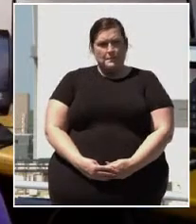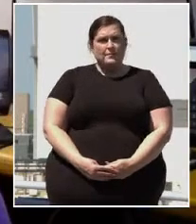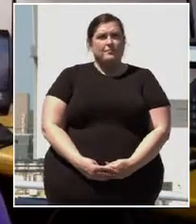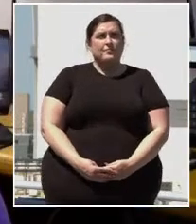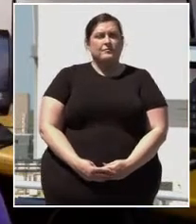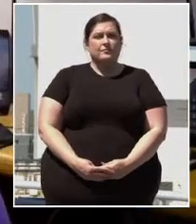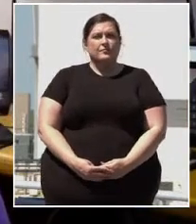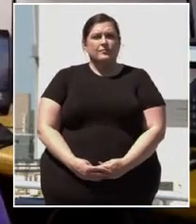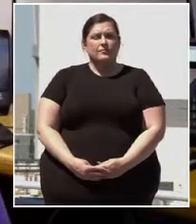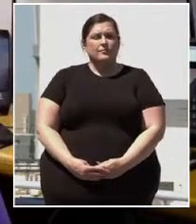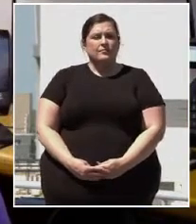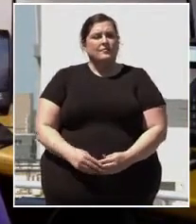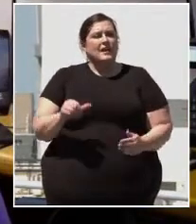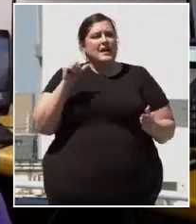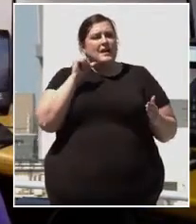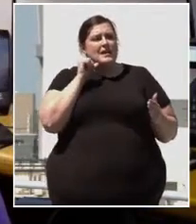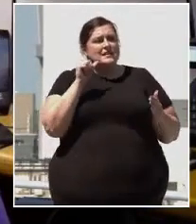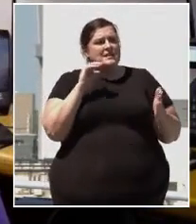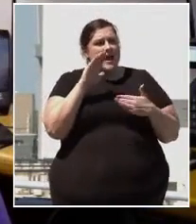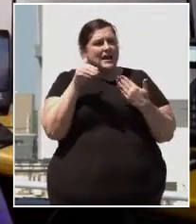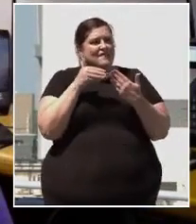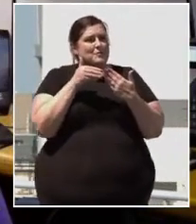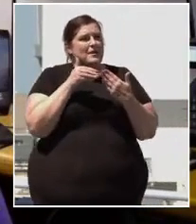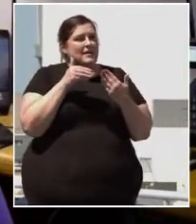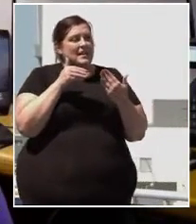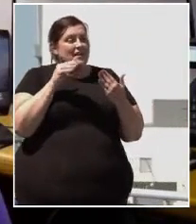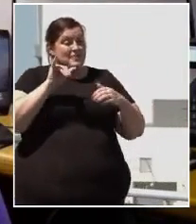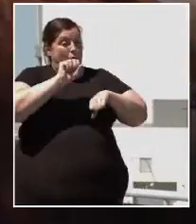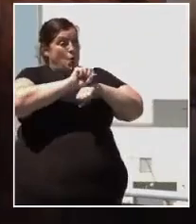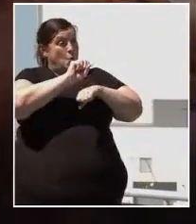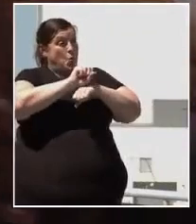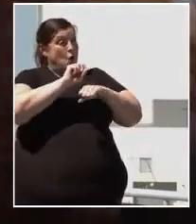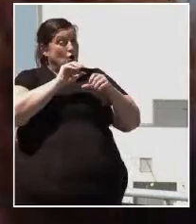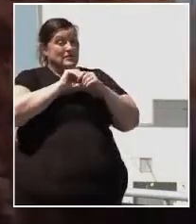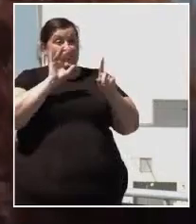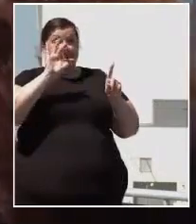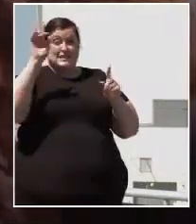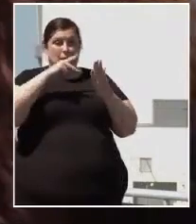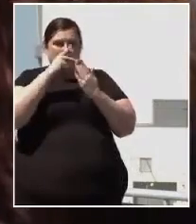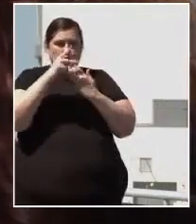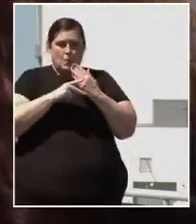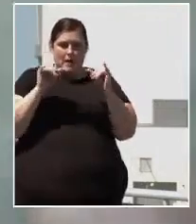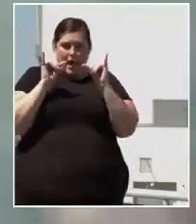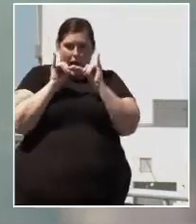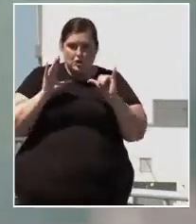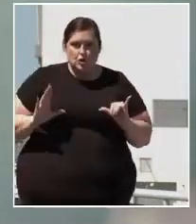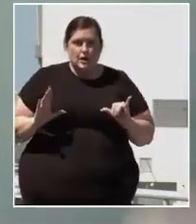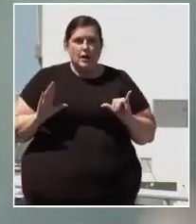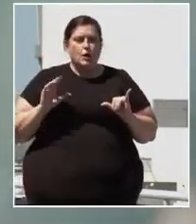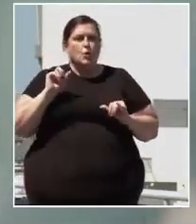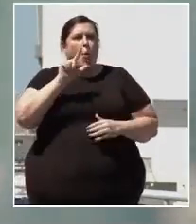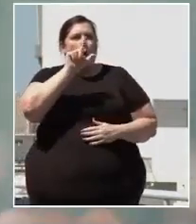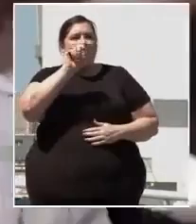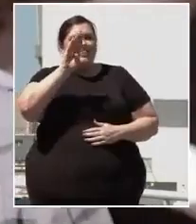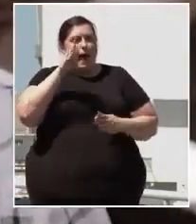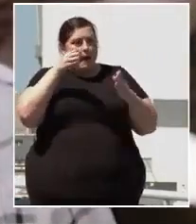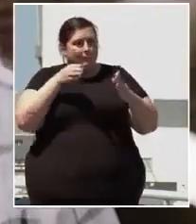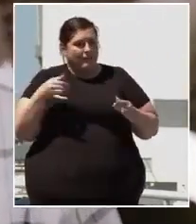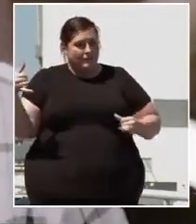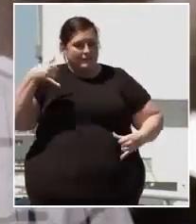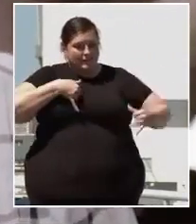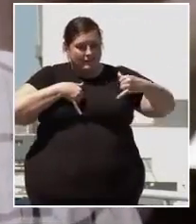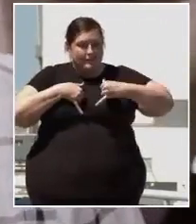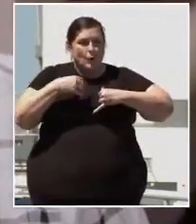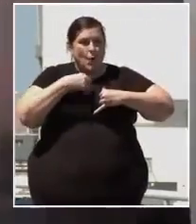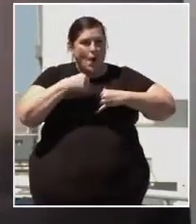families not everyone who works on the space program is is an engineer or a scientist in a white lab coach and there's vital